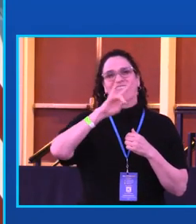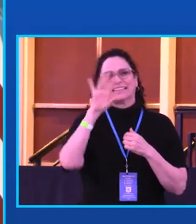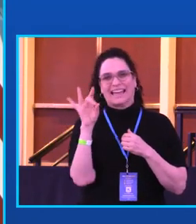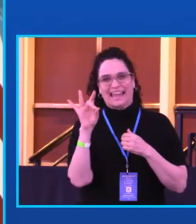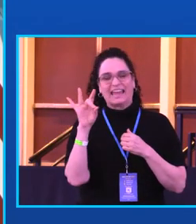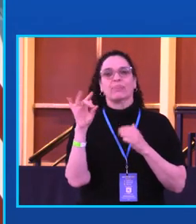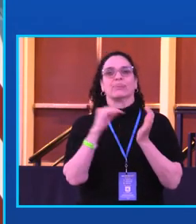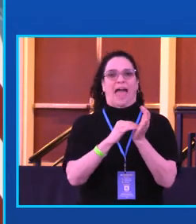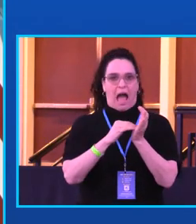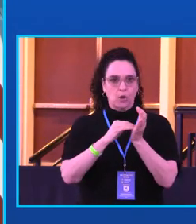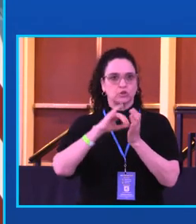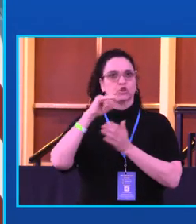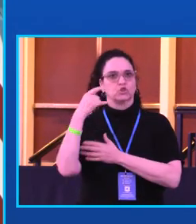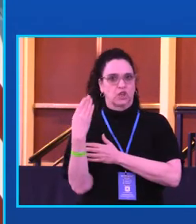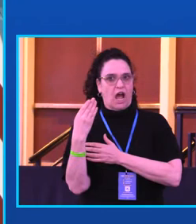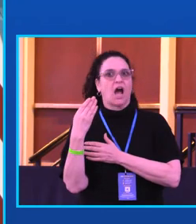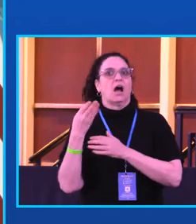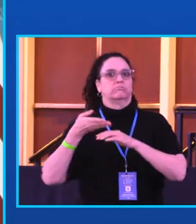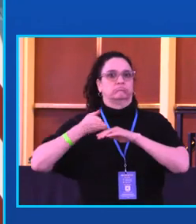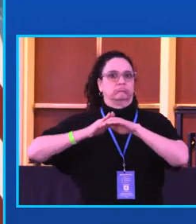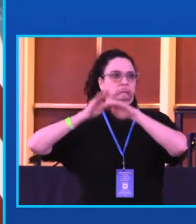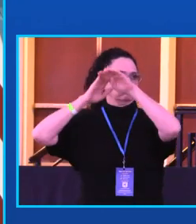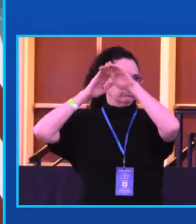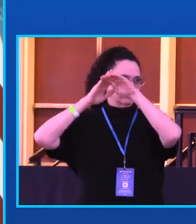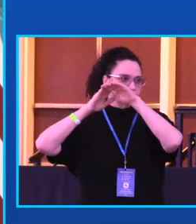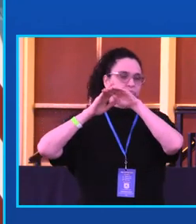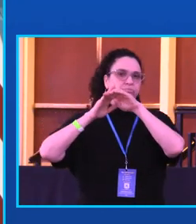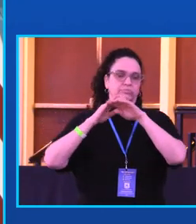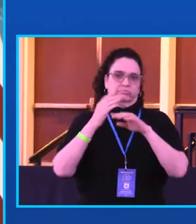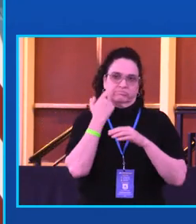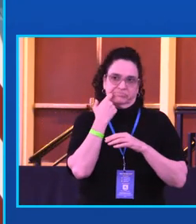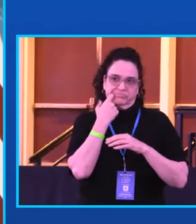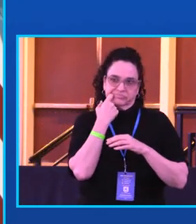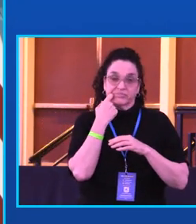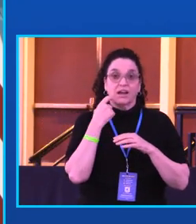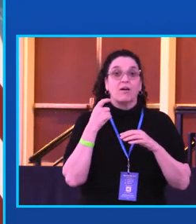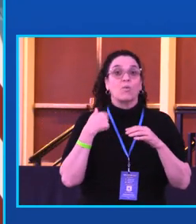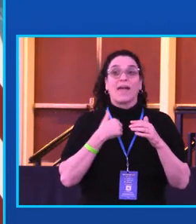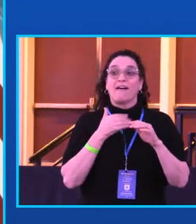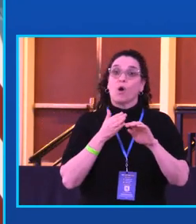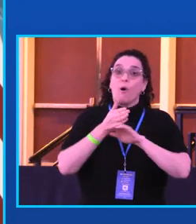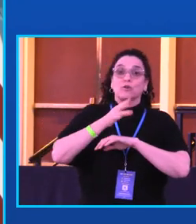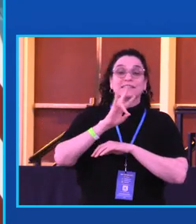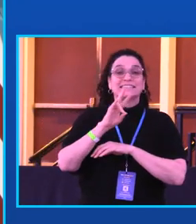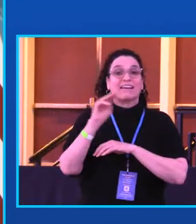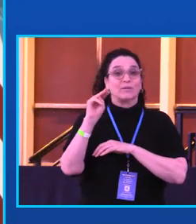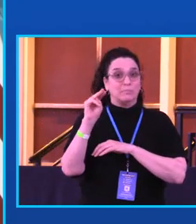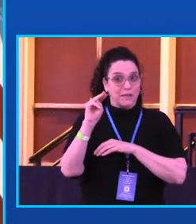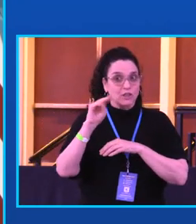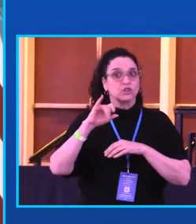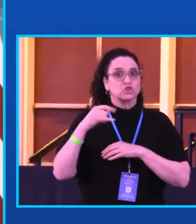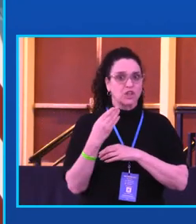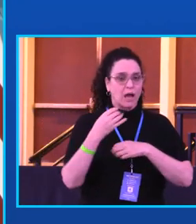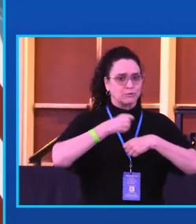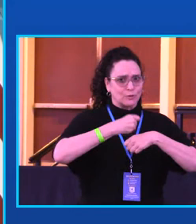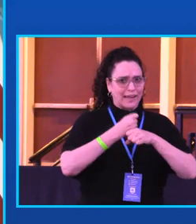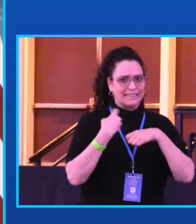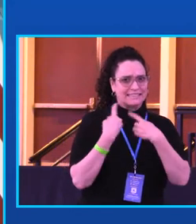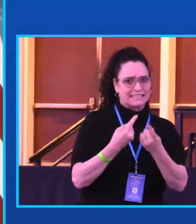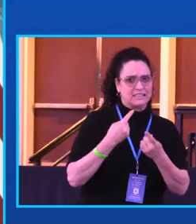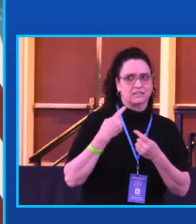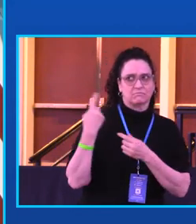678,000 jobs created last month, and over 7 million total jobs created since we took office.